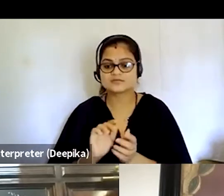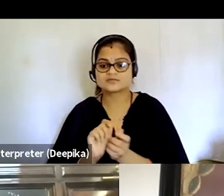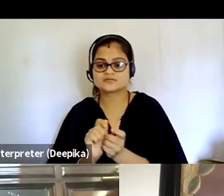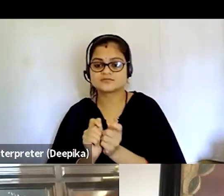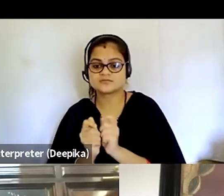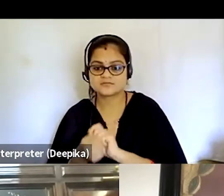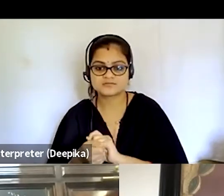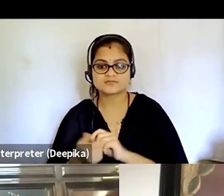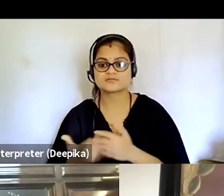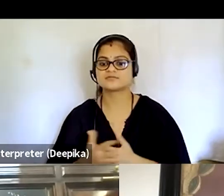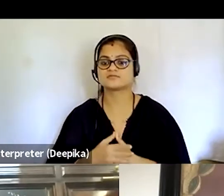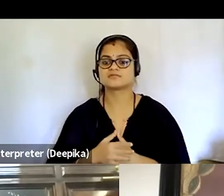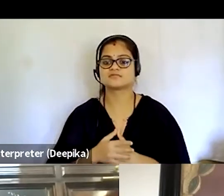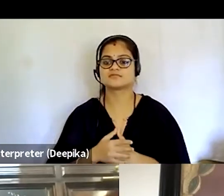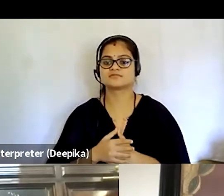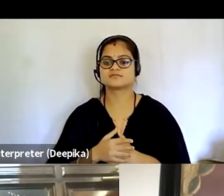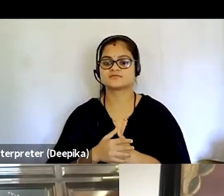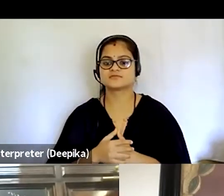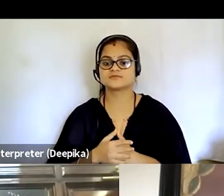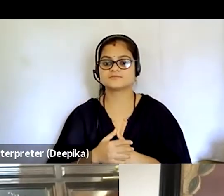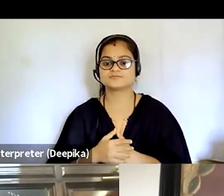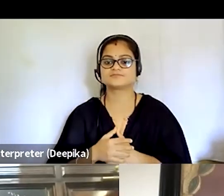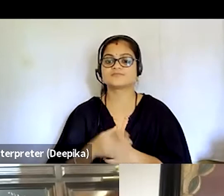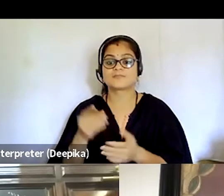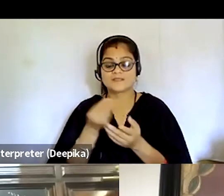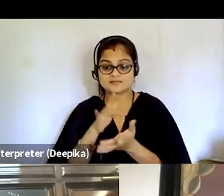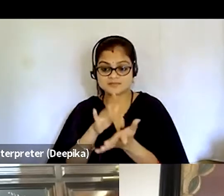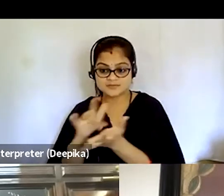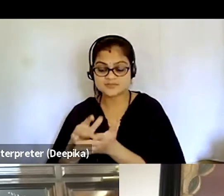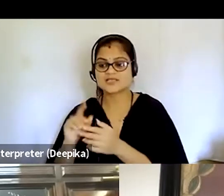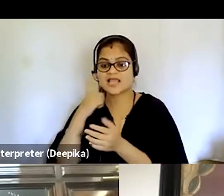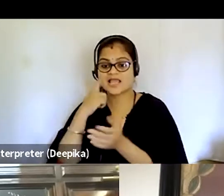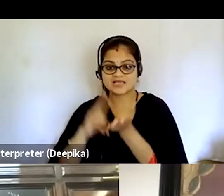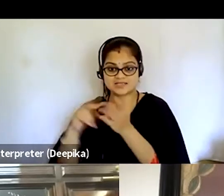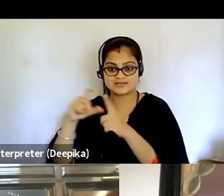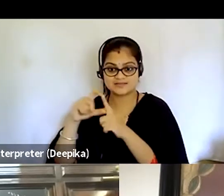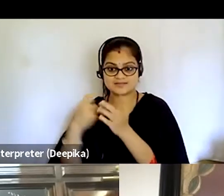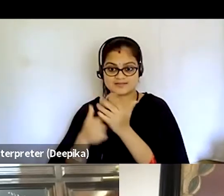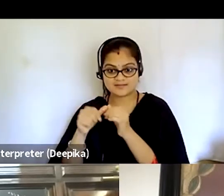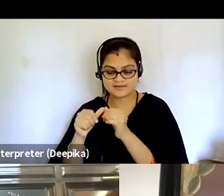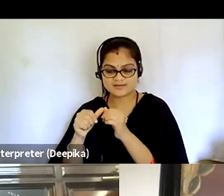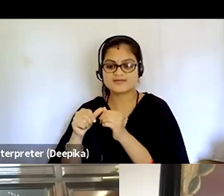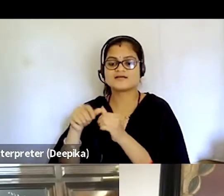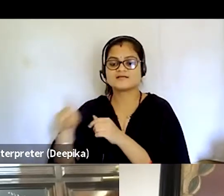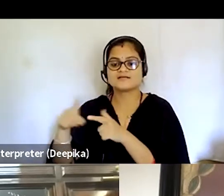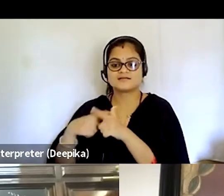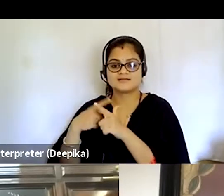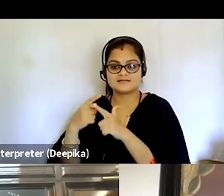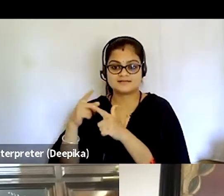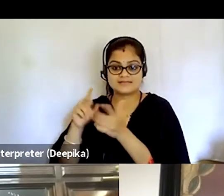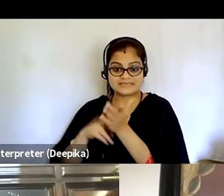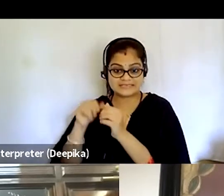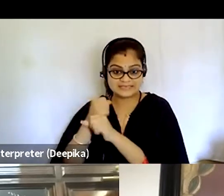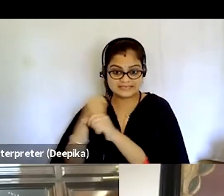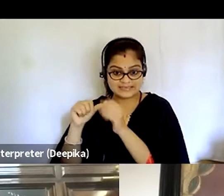decided we have to let the legacy go on. We looked for a place in Indiranagar where we live and opened it there. It was fabulous because